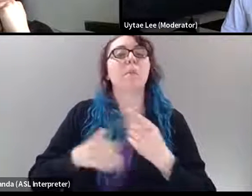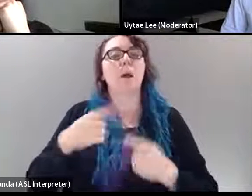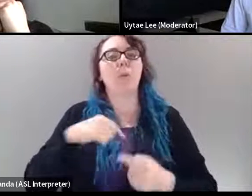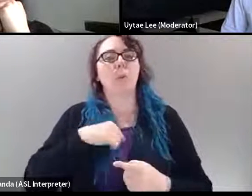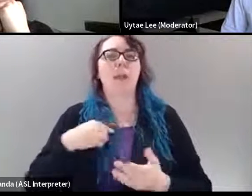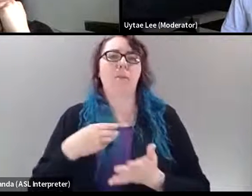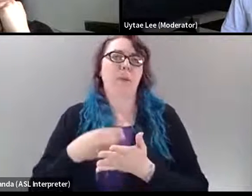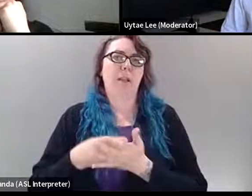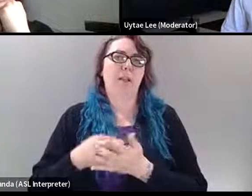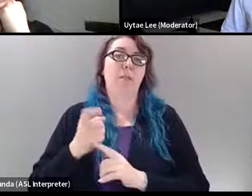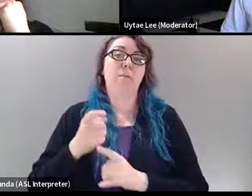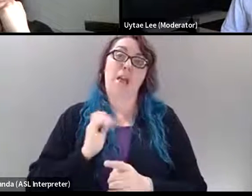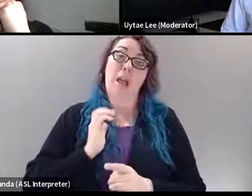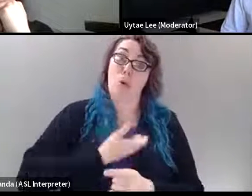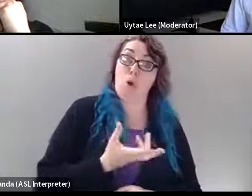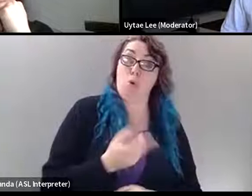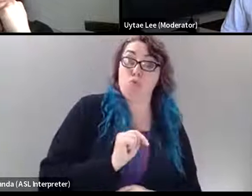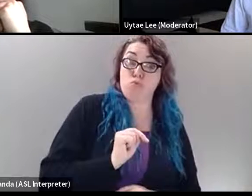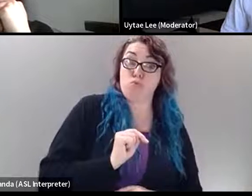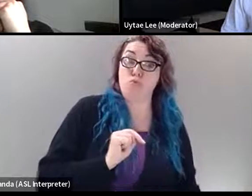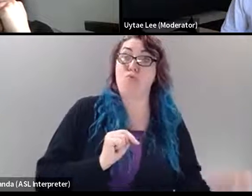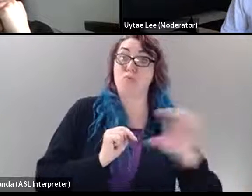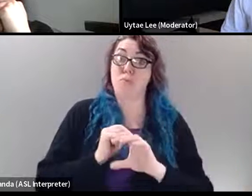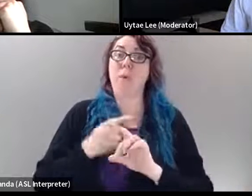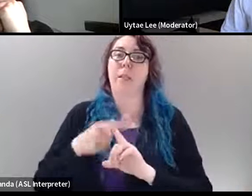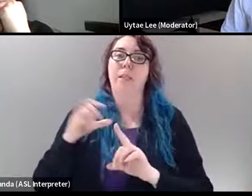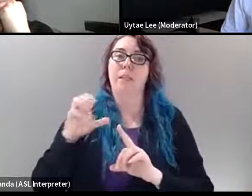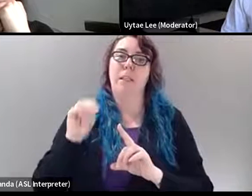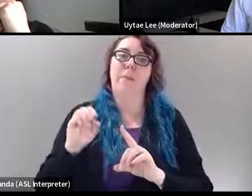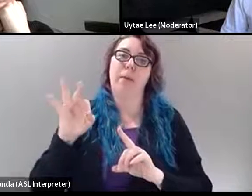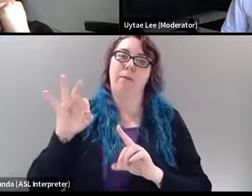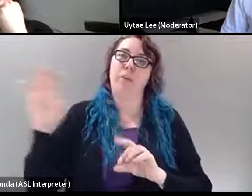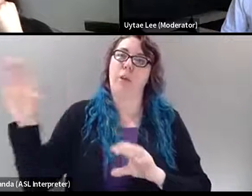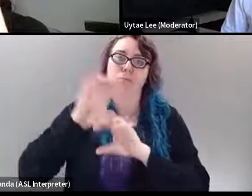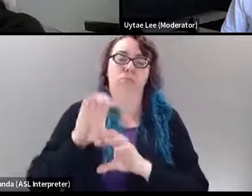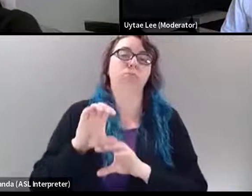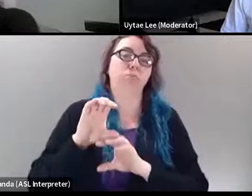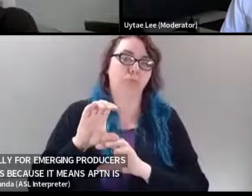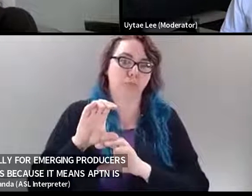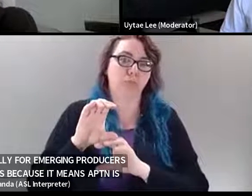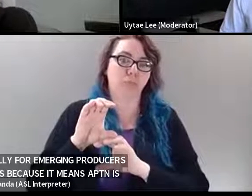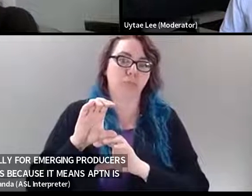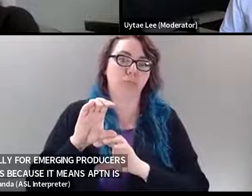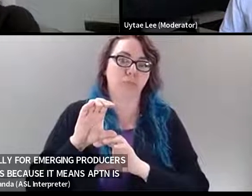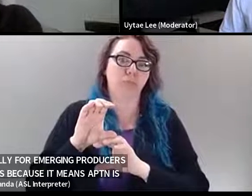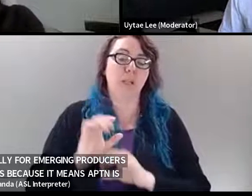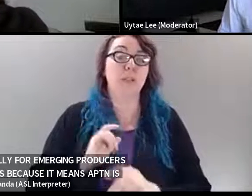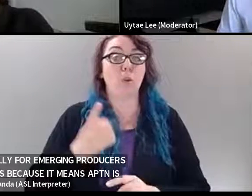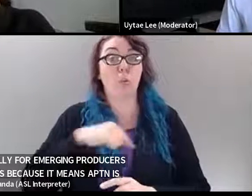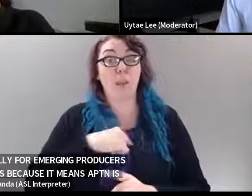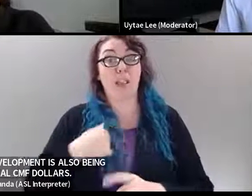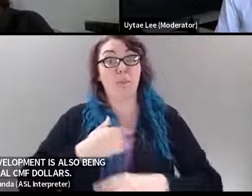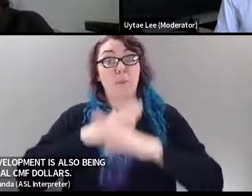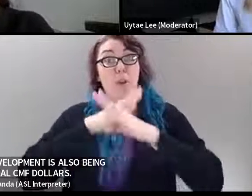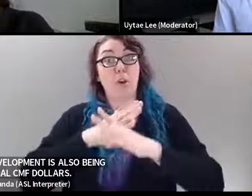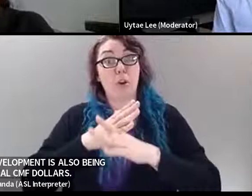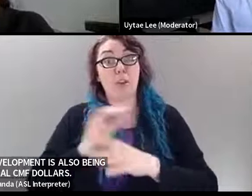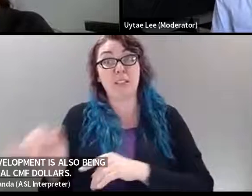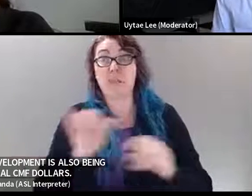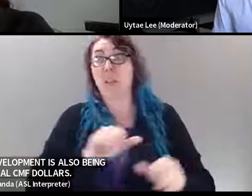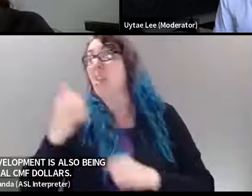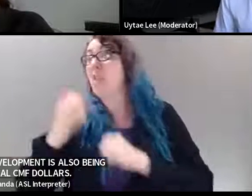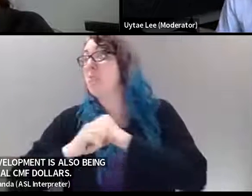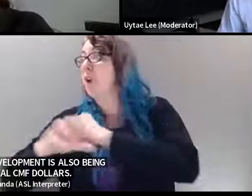dollars, and so the barrier for entry for us as a broadcaster is lower. So that's a really great time. We also